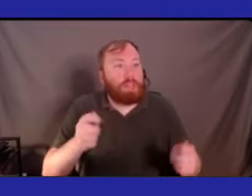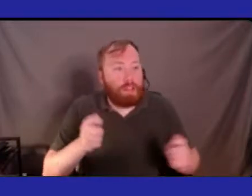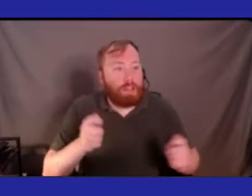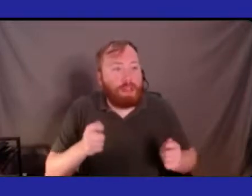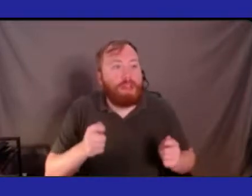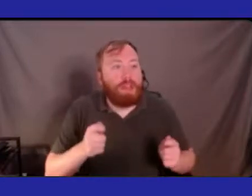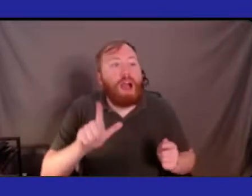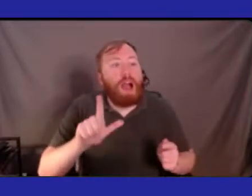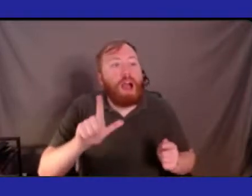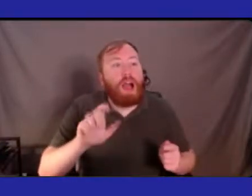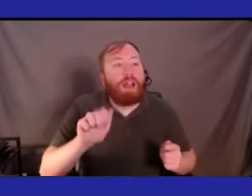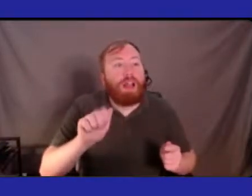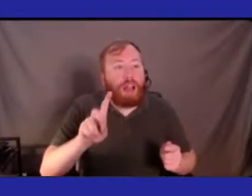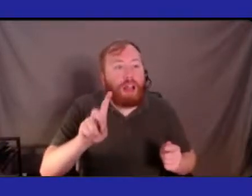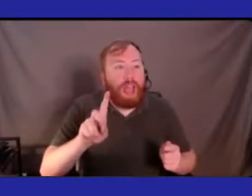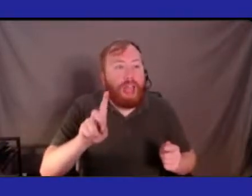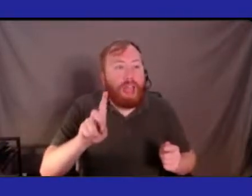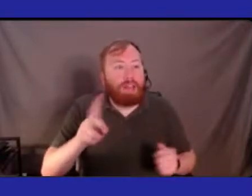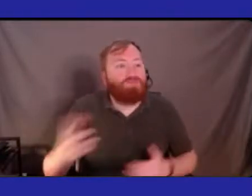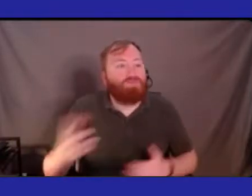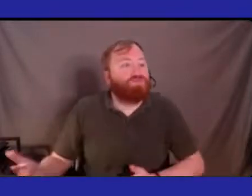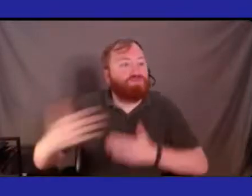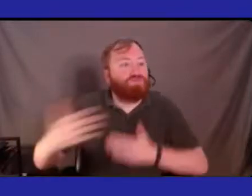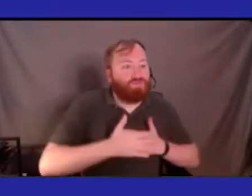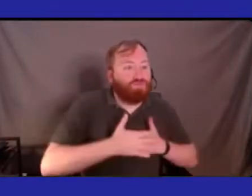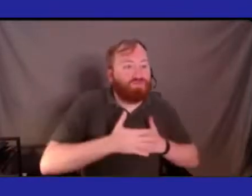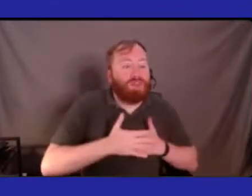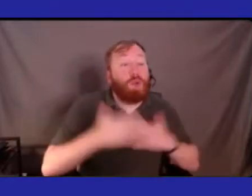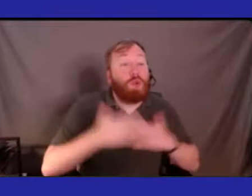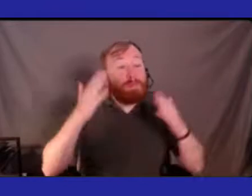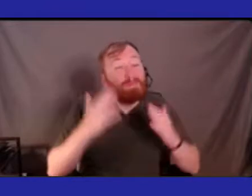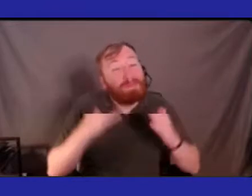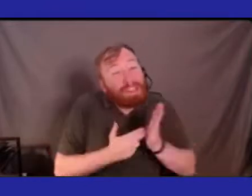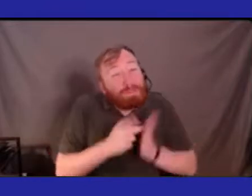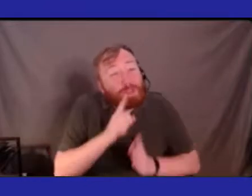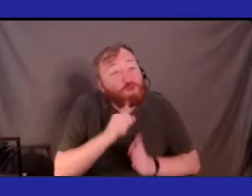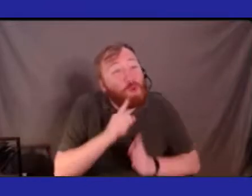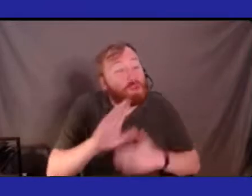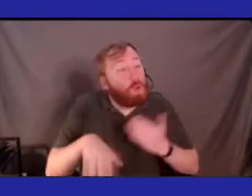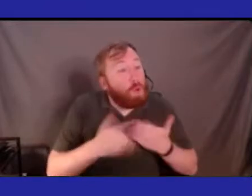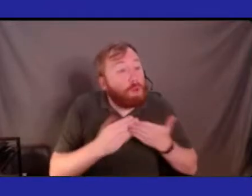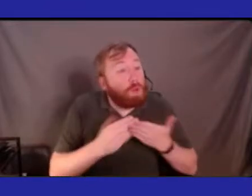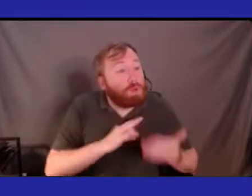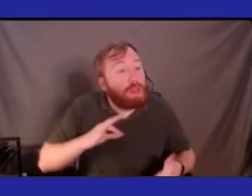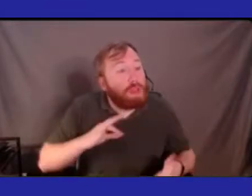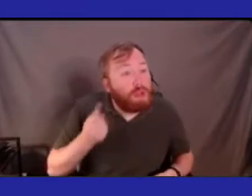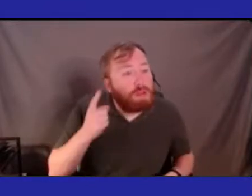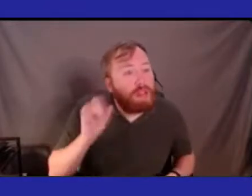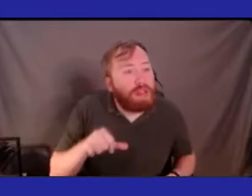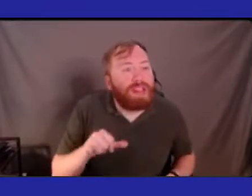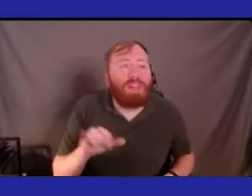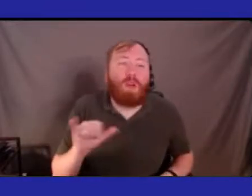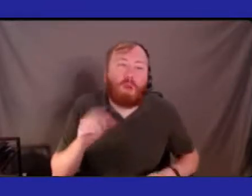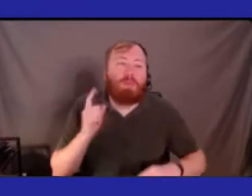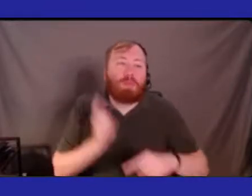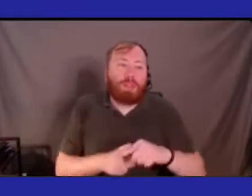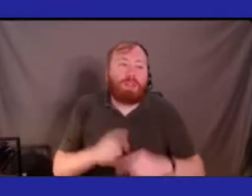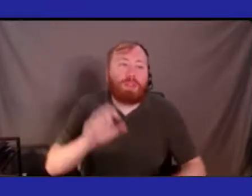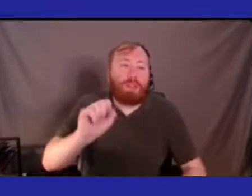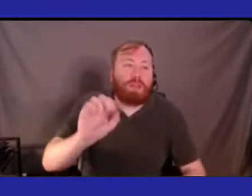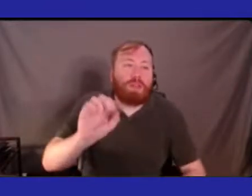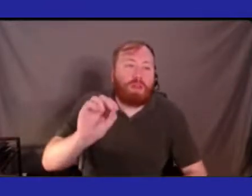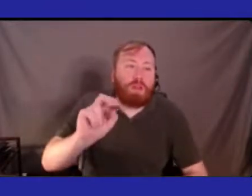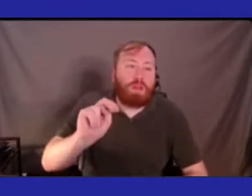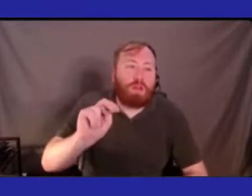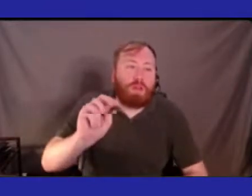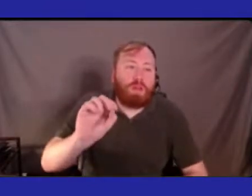Please make sure that the rest of the staff understands that. And please expand your sonogram department. They need more staff.